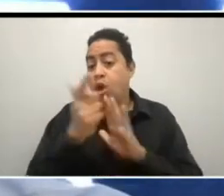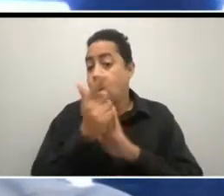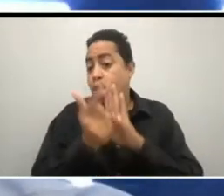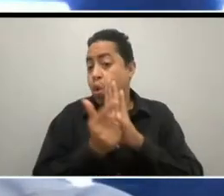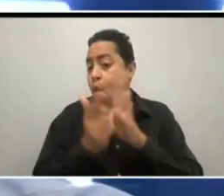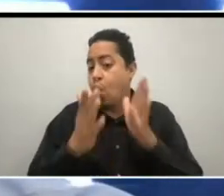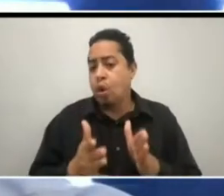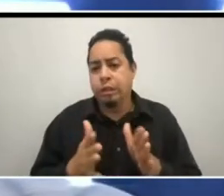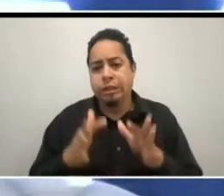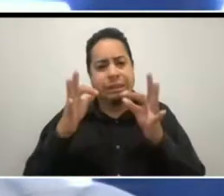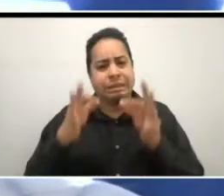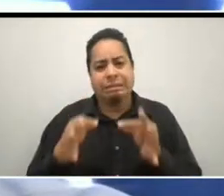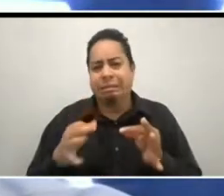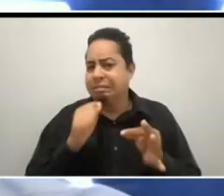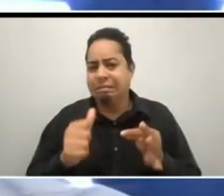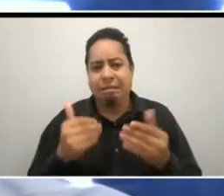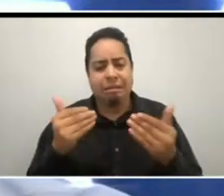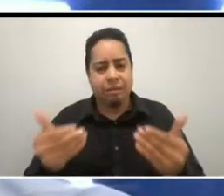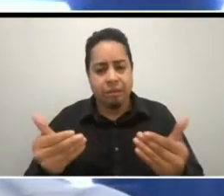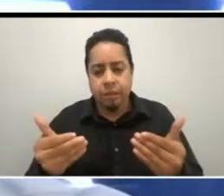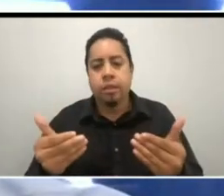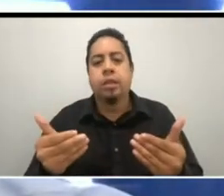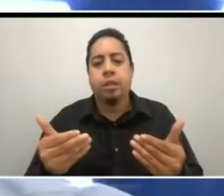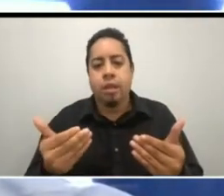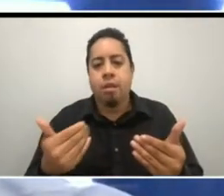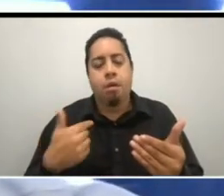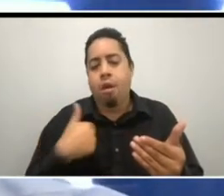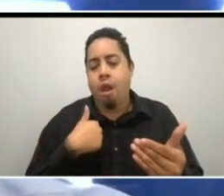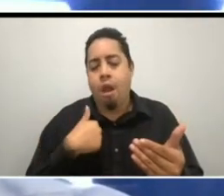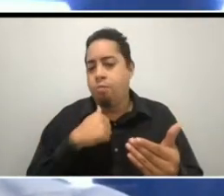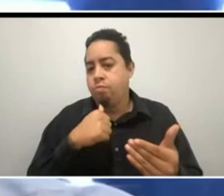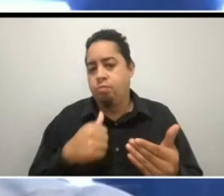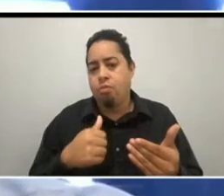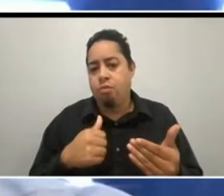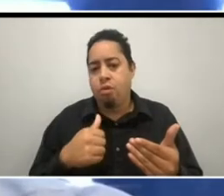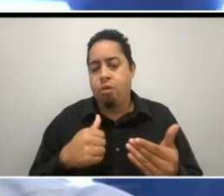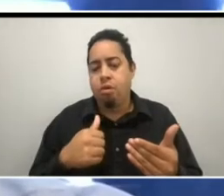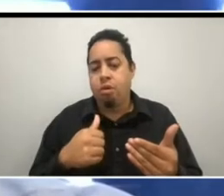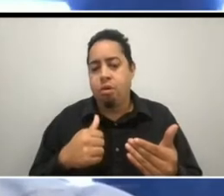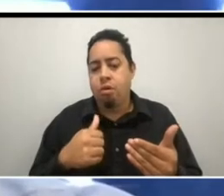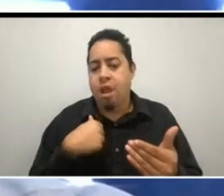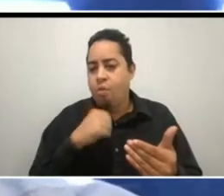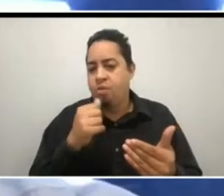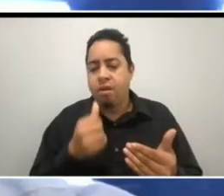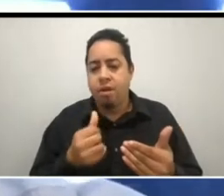to in the past and were leading up were not on board.